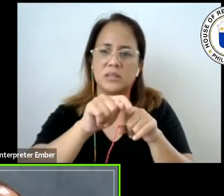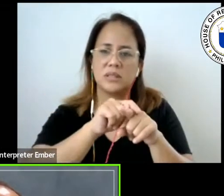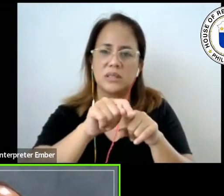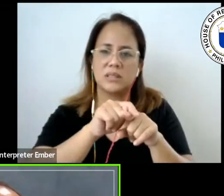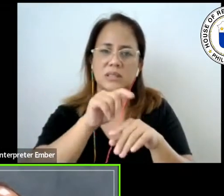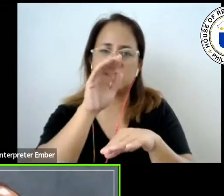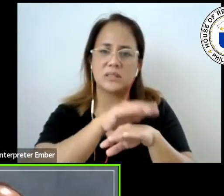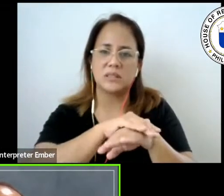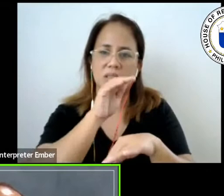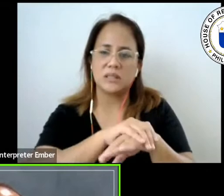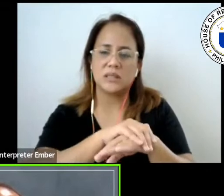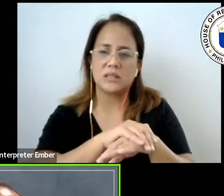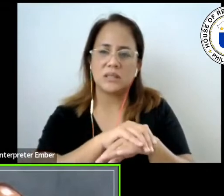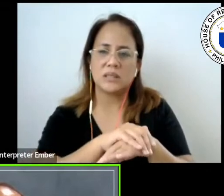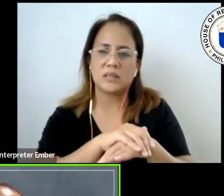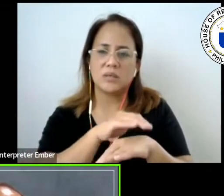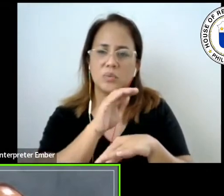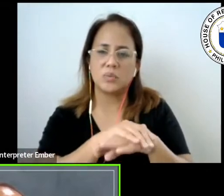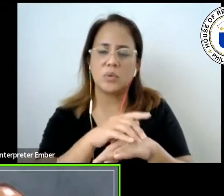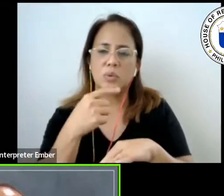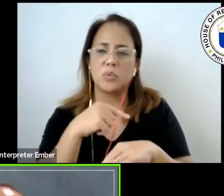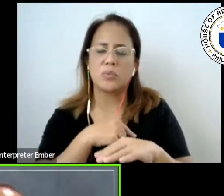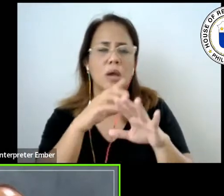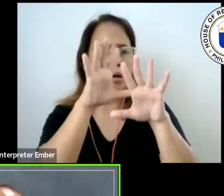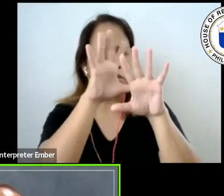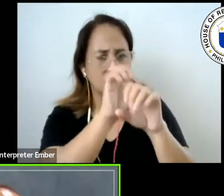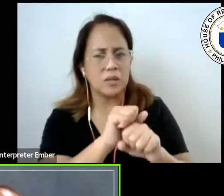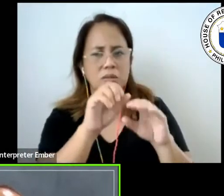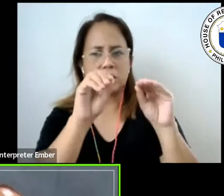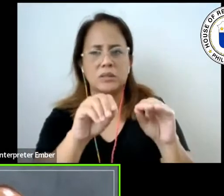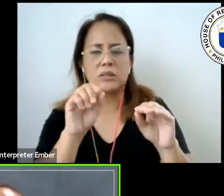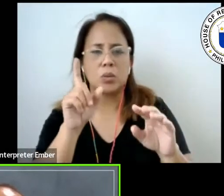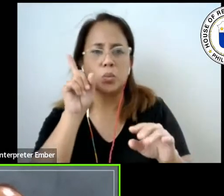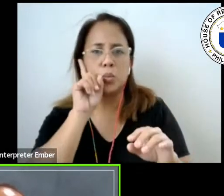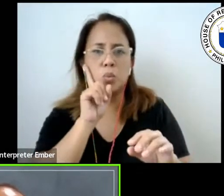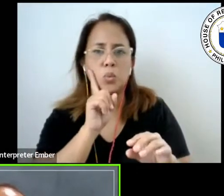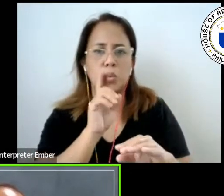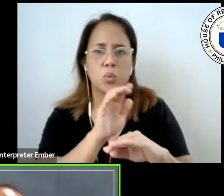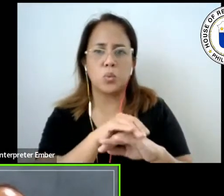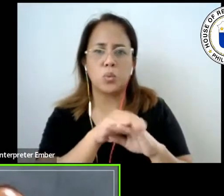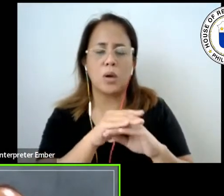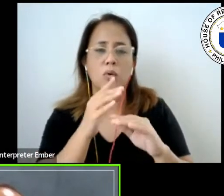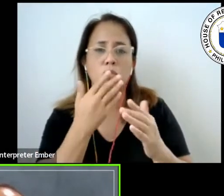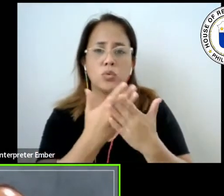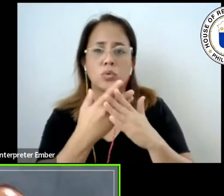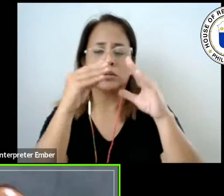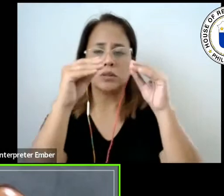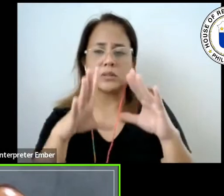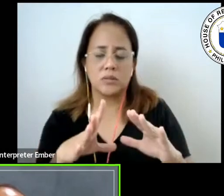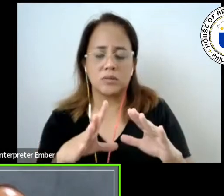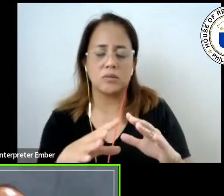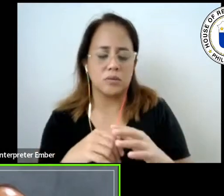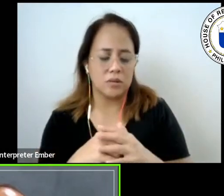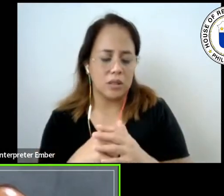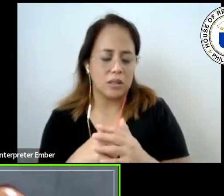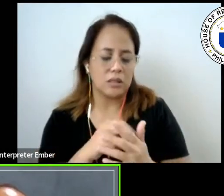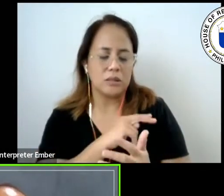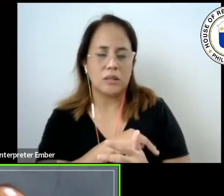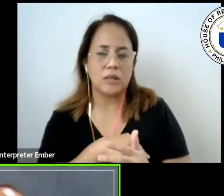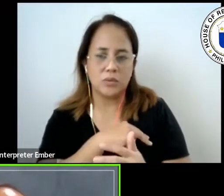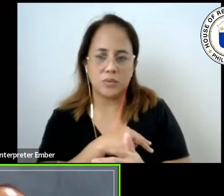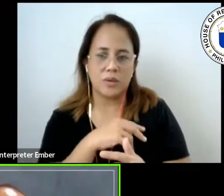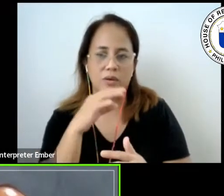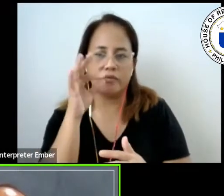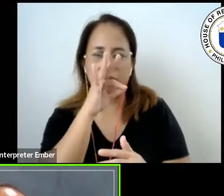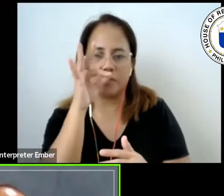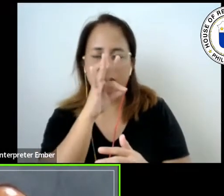in English. And even we admire teachers who can speak in English as good teachers. Yung po yung nature ng